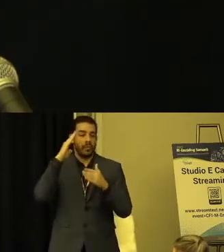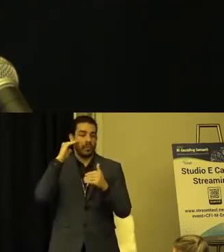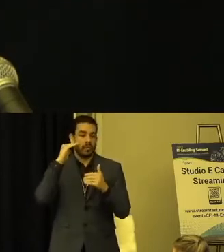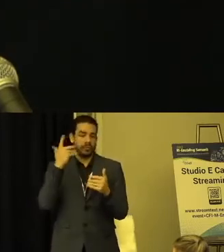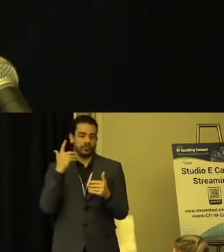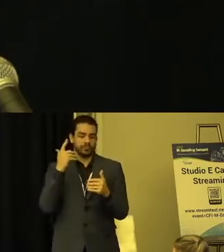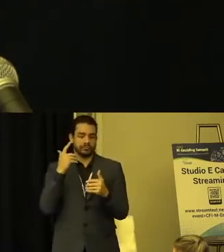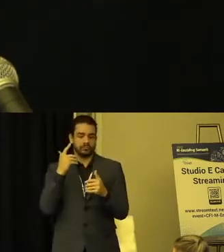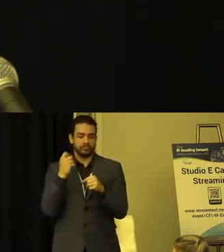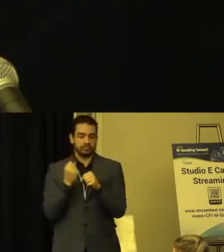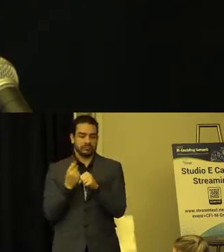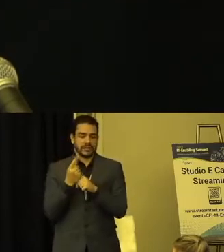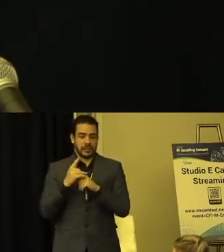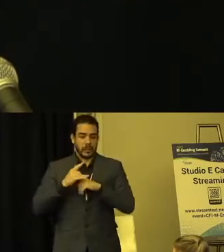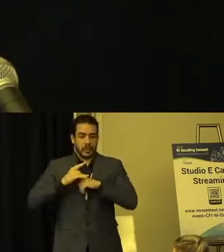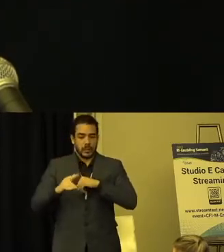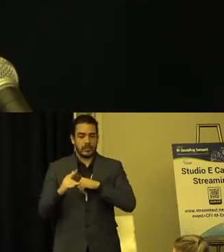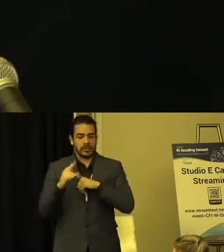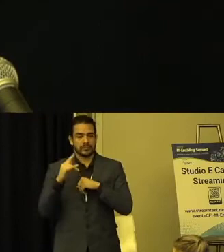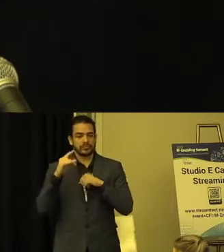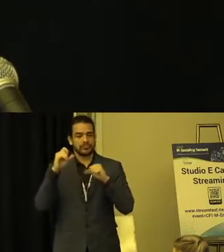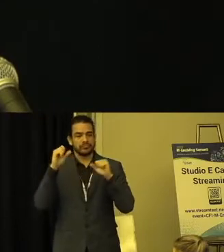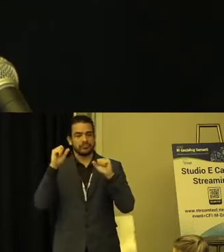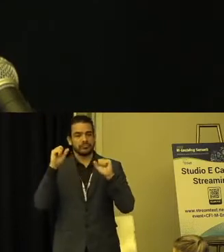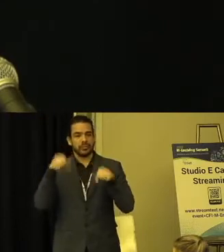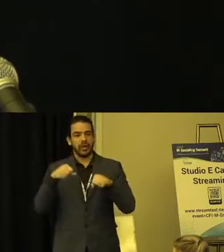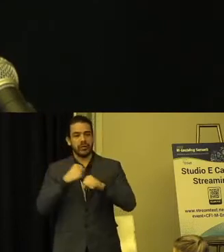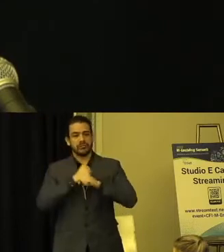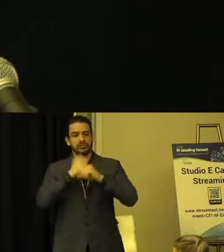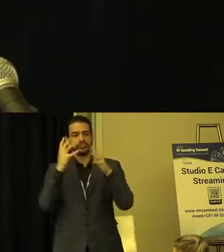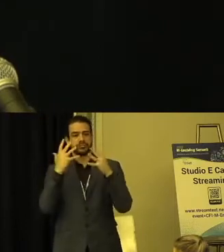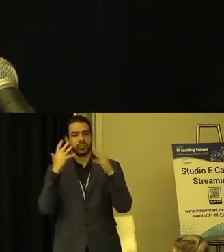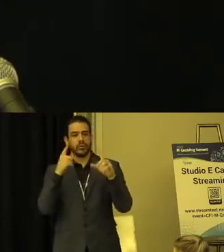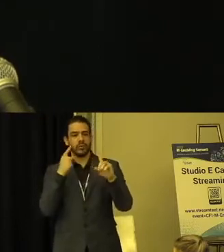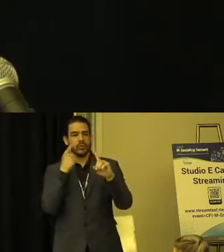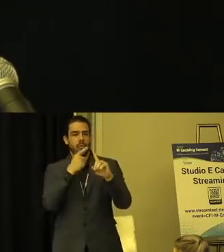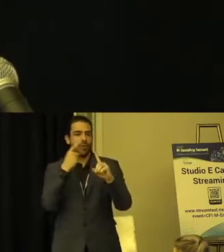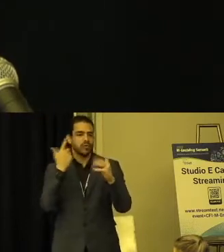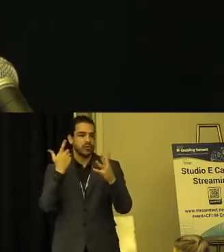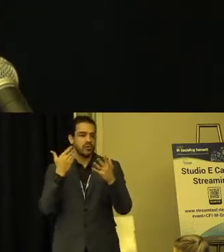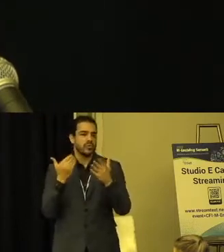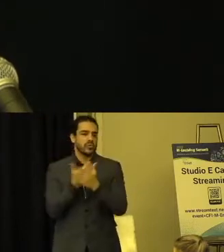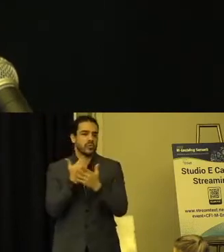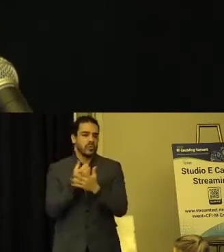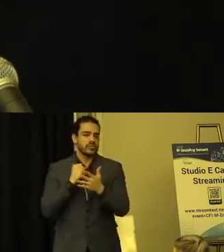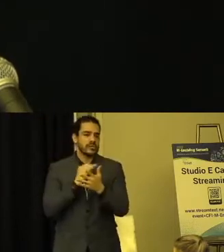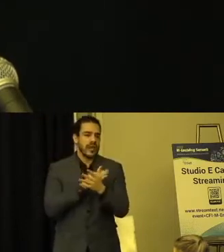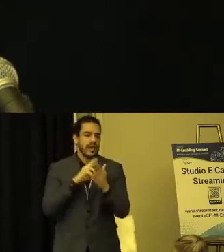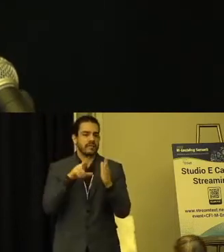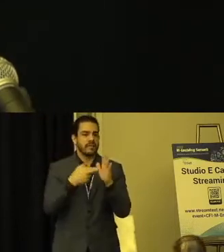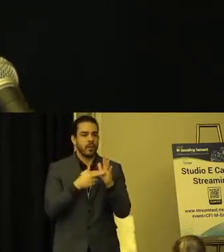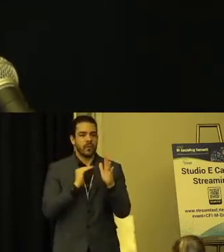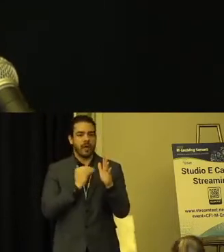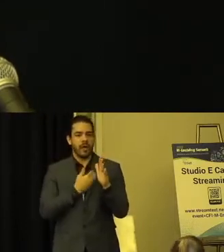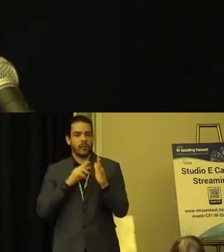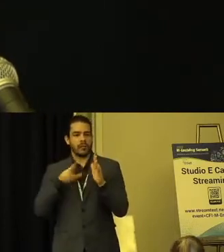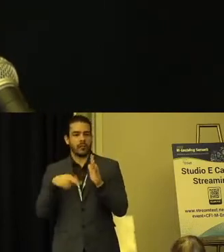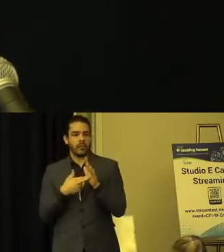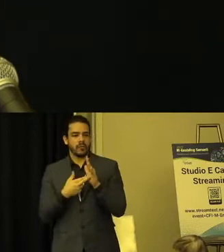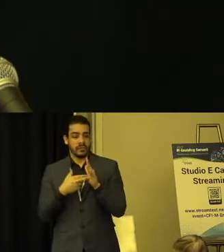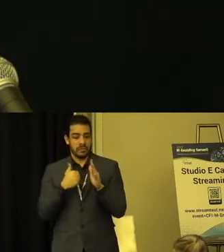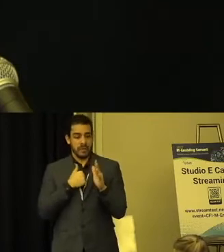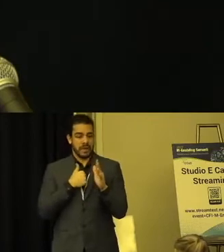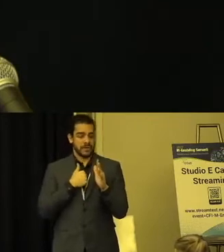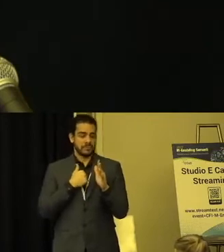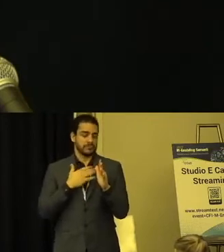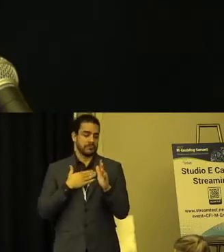have a vision for that, you know, what a new staff role should look like and what each of our roles will be, including my own,